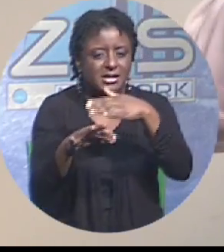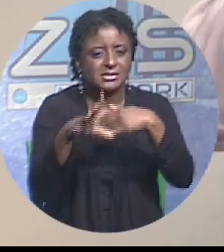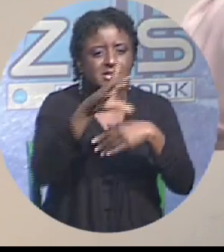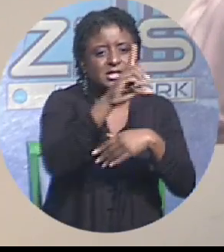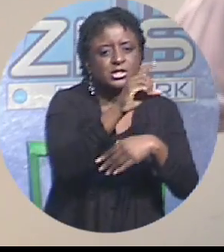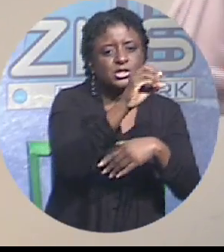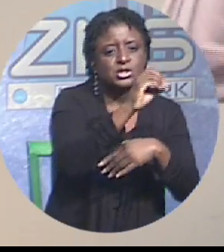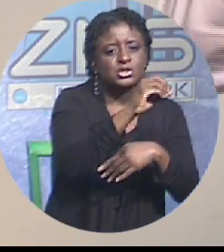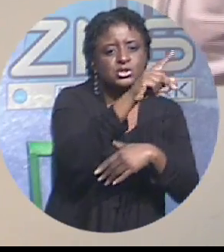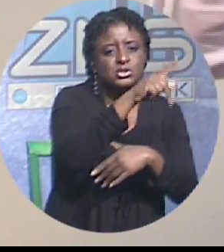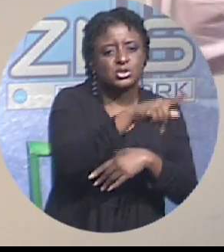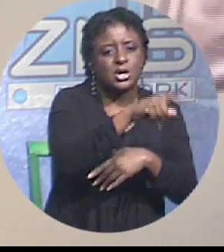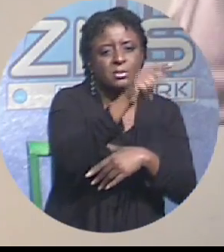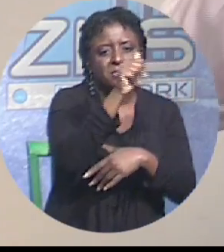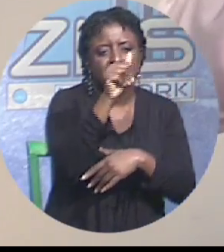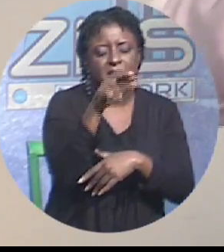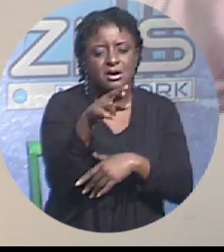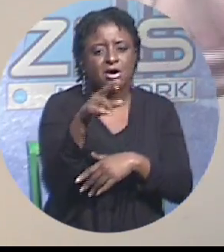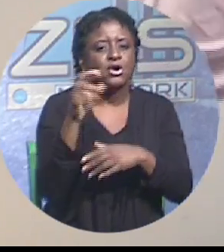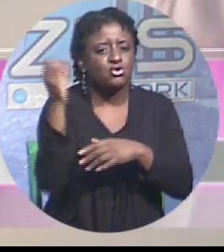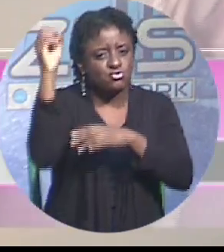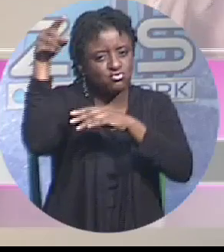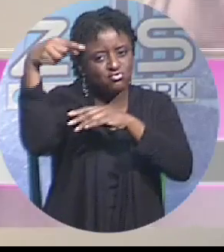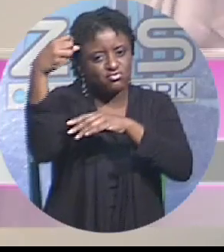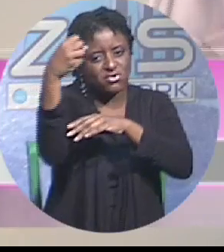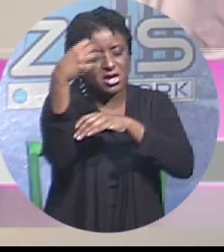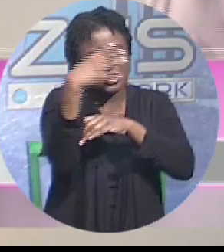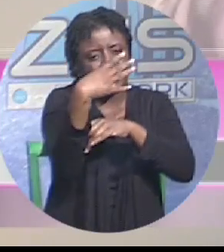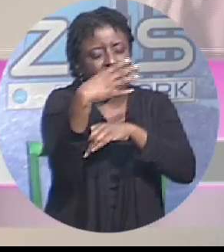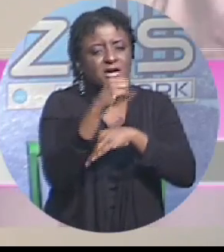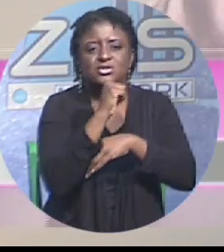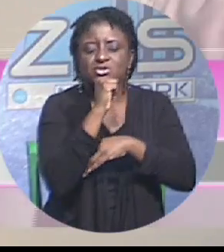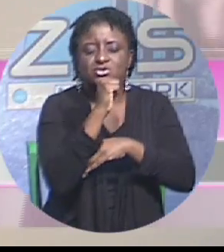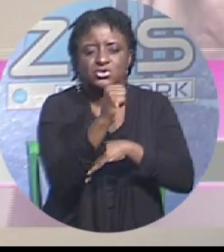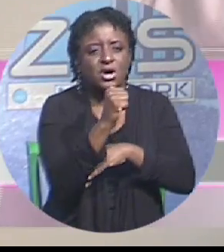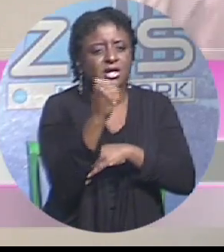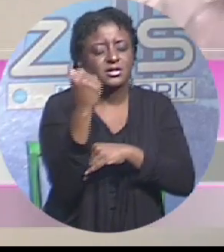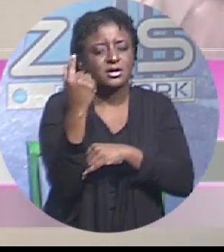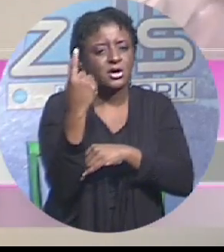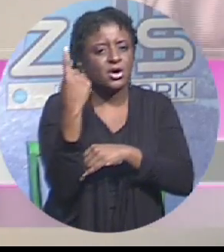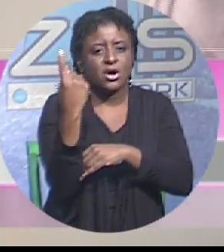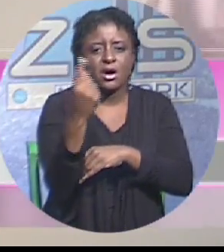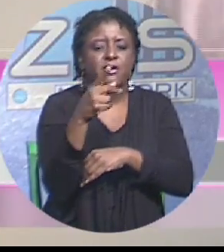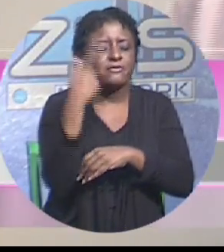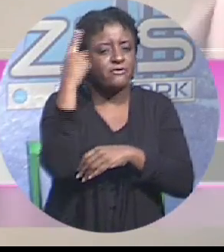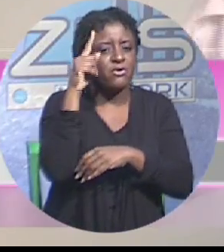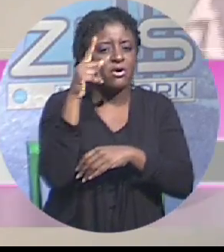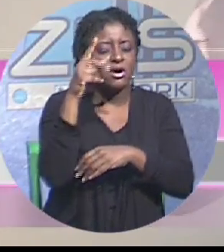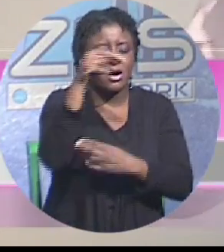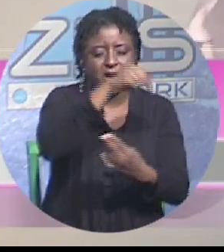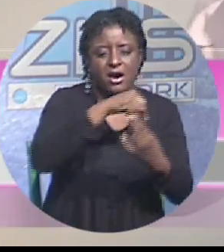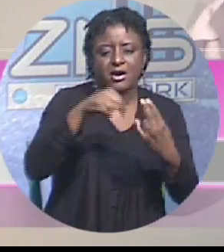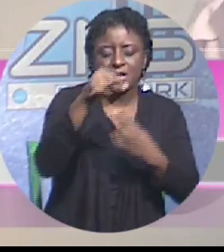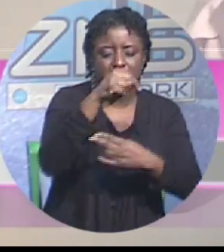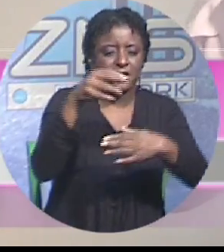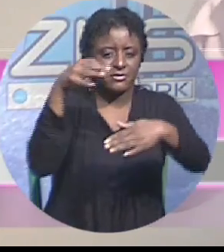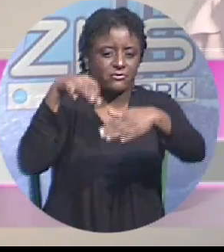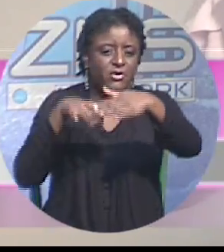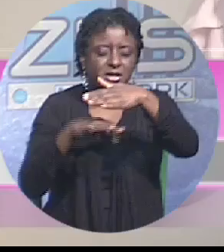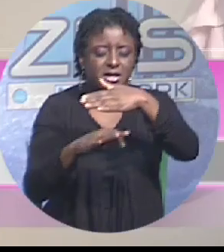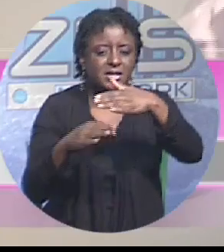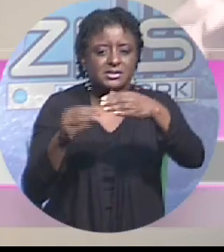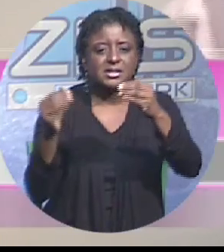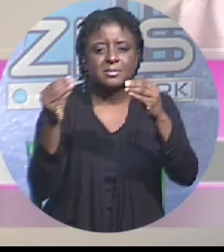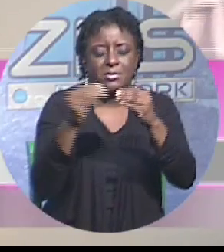Doppler weather radars are not a hurricane forecasting tool outside of that 150-mile